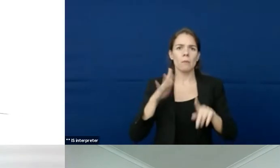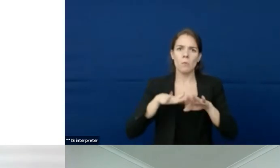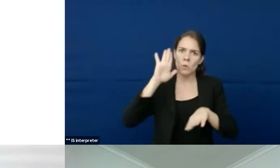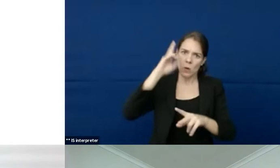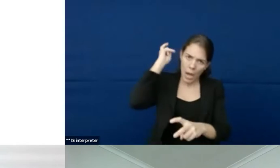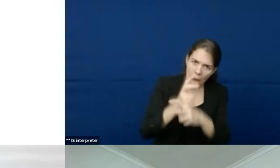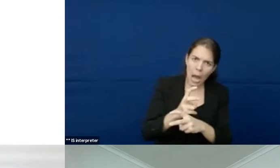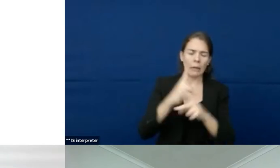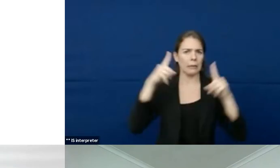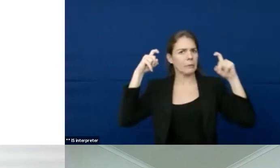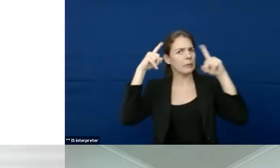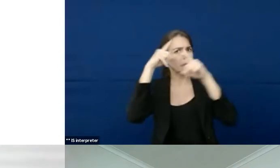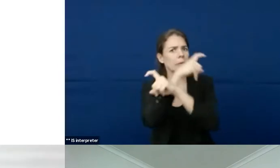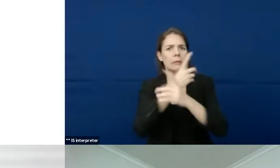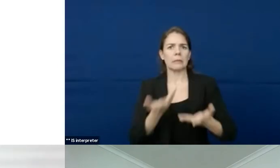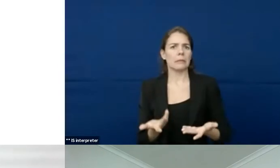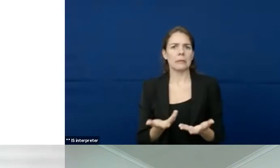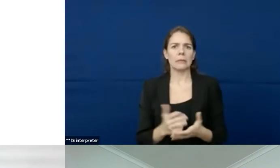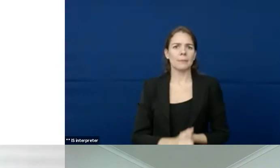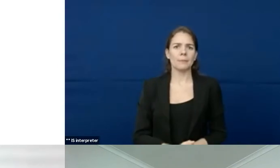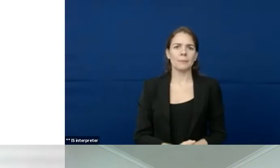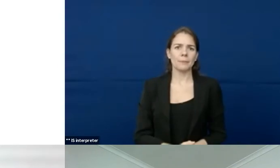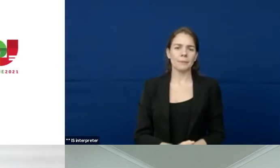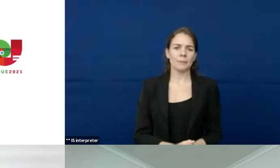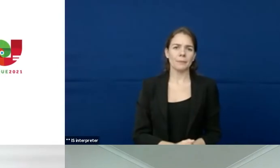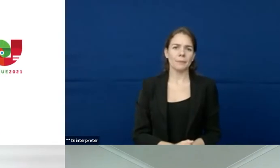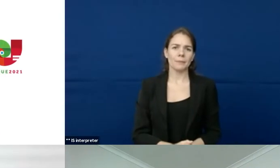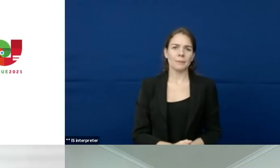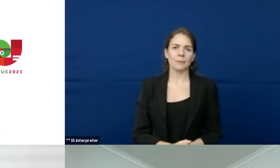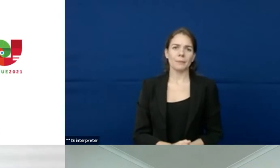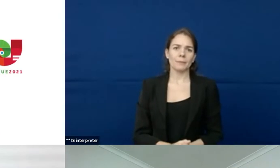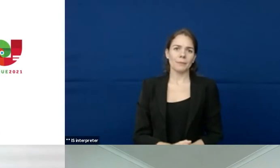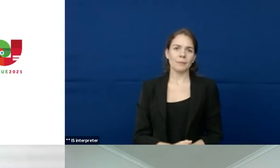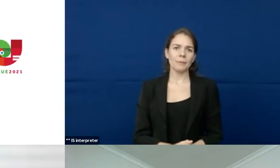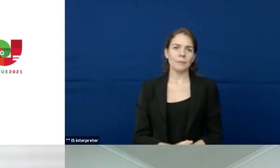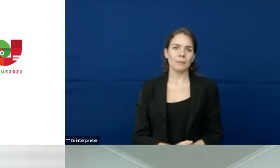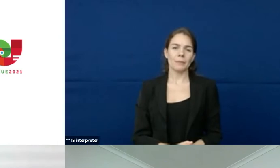almost everything that women in informal